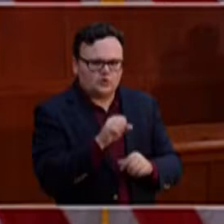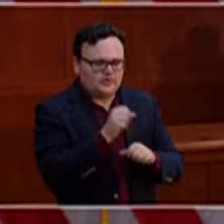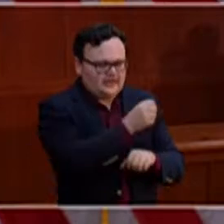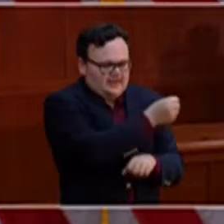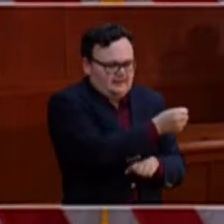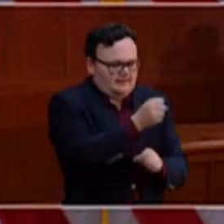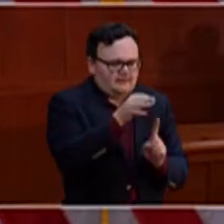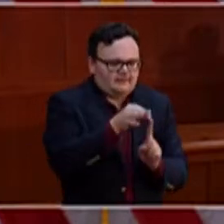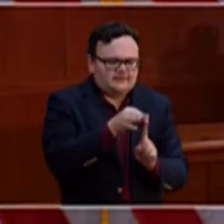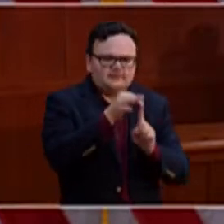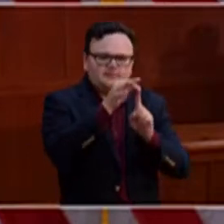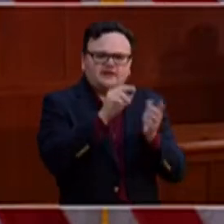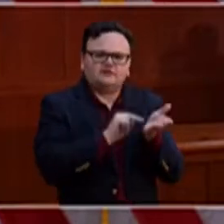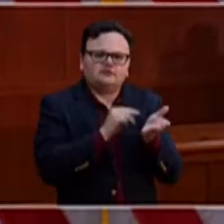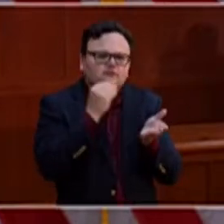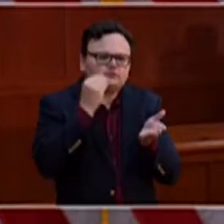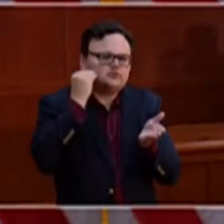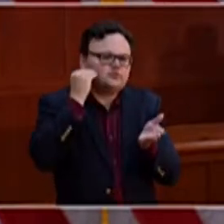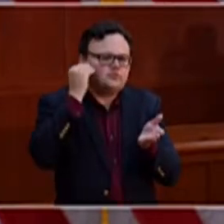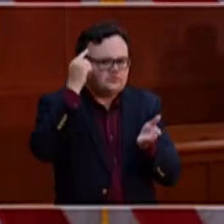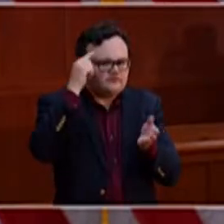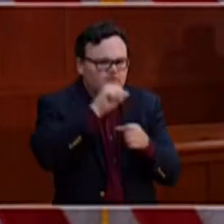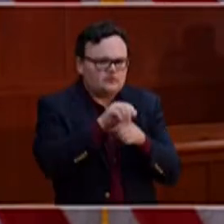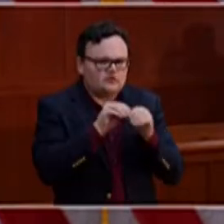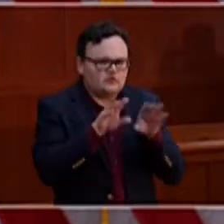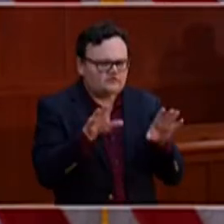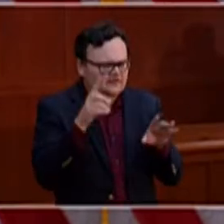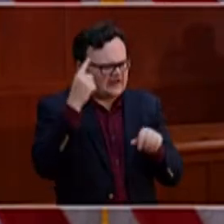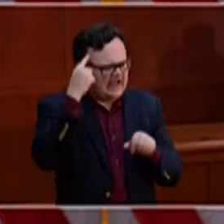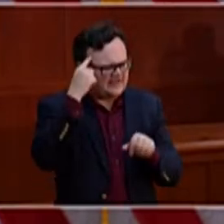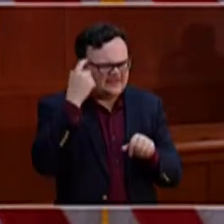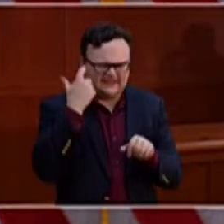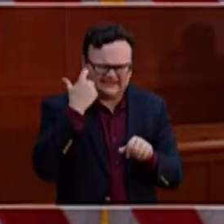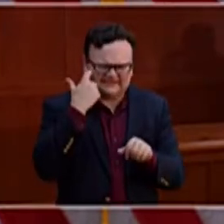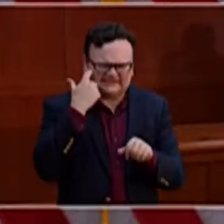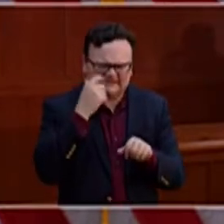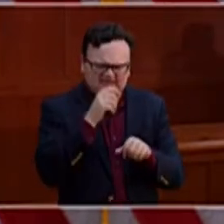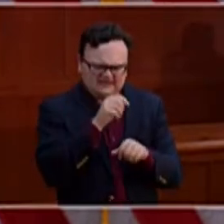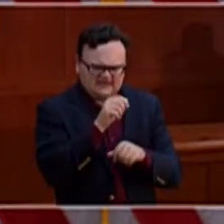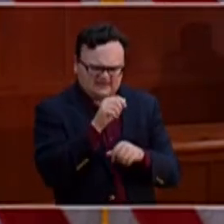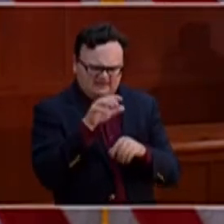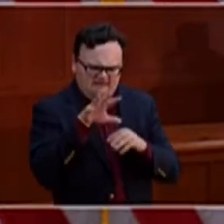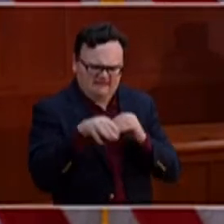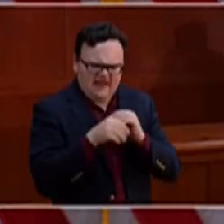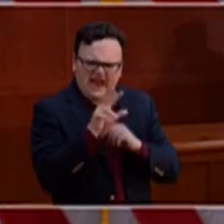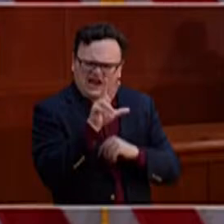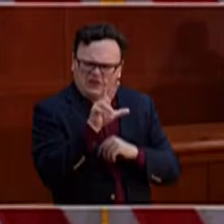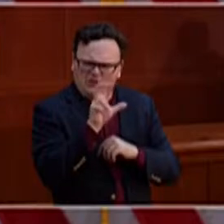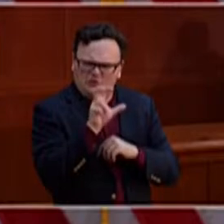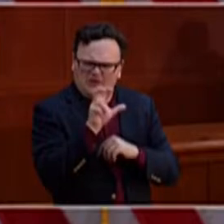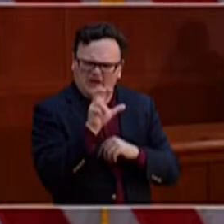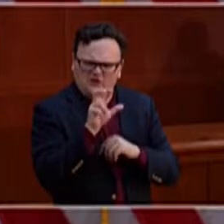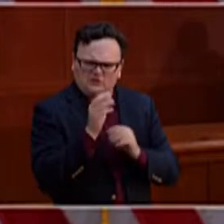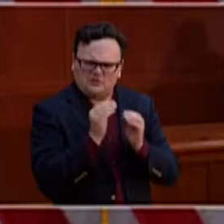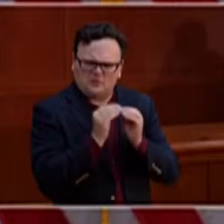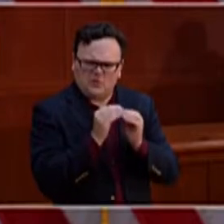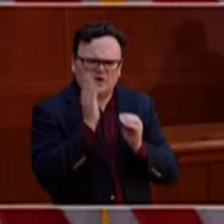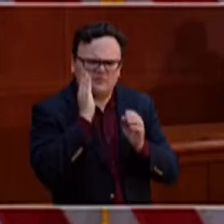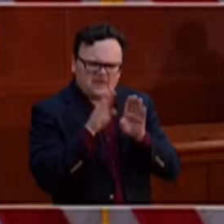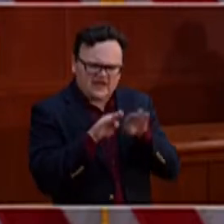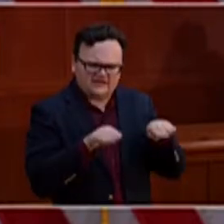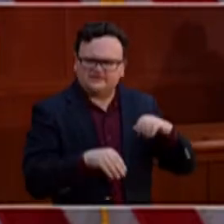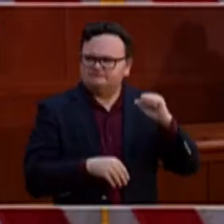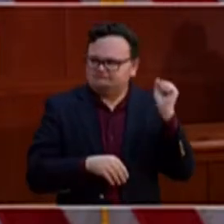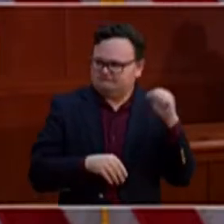think just in the last 10 days, there's been 300 beds added just in Miami-Dade, probably, which is a really, really important thing. And